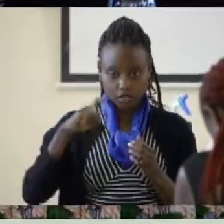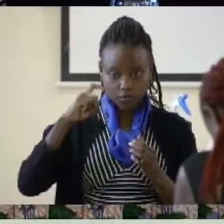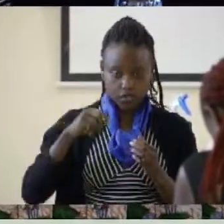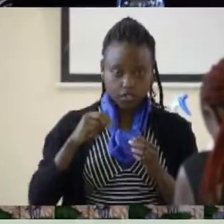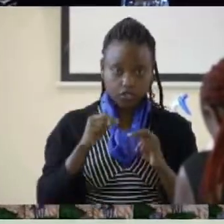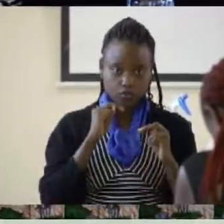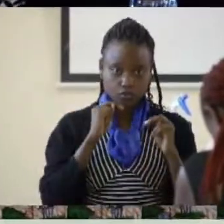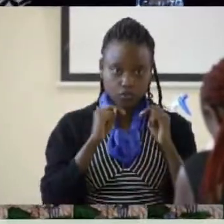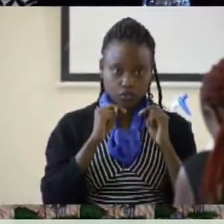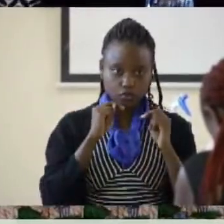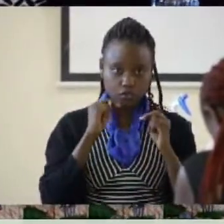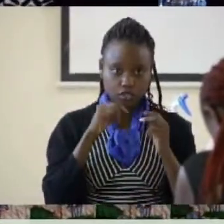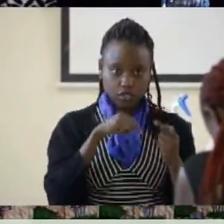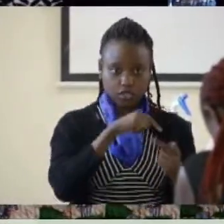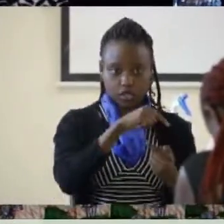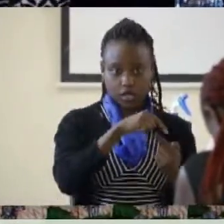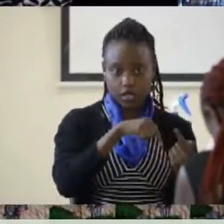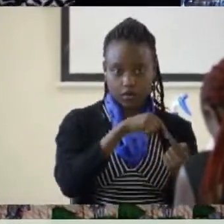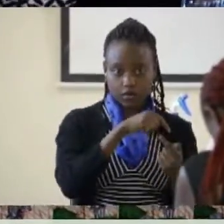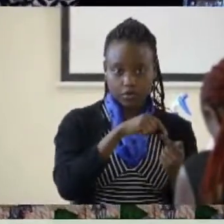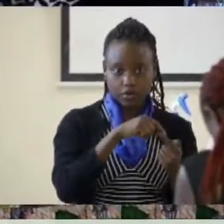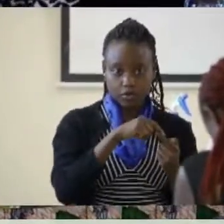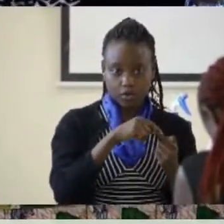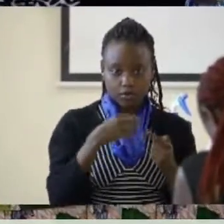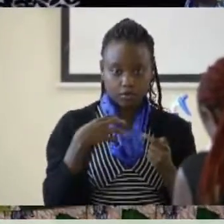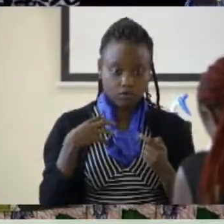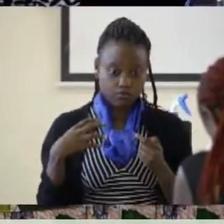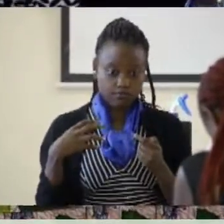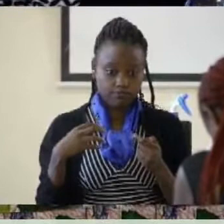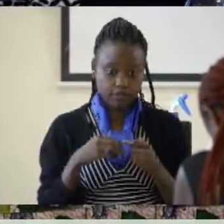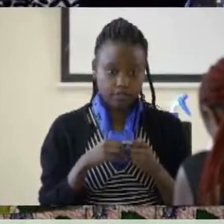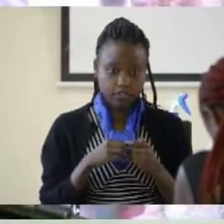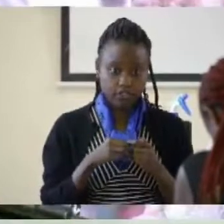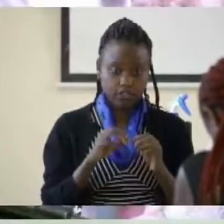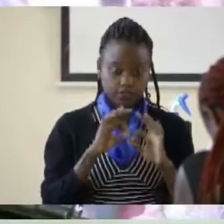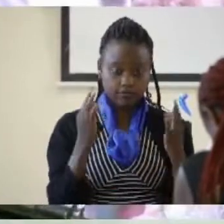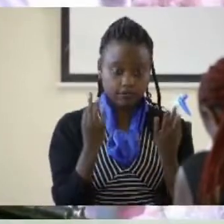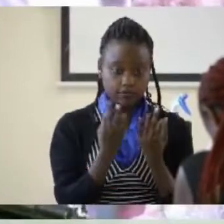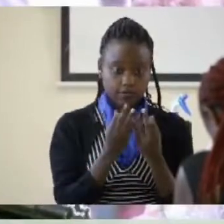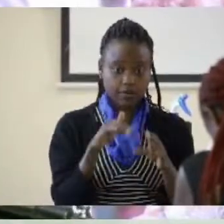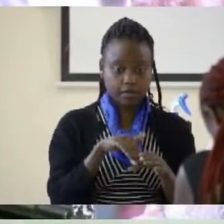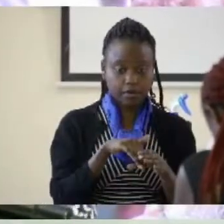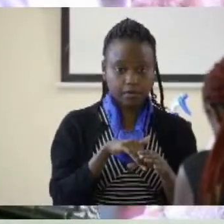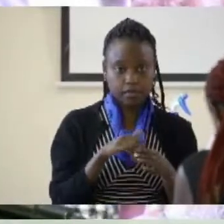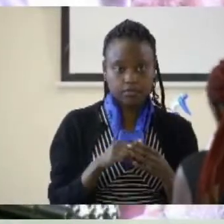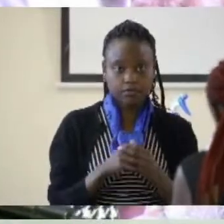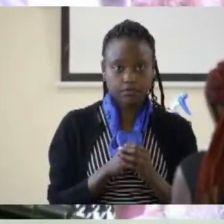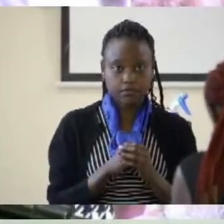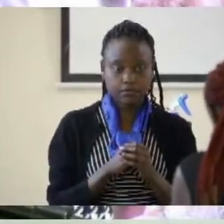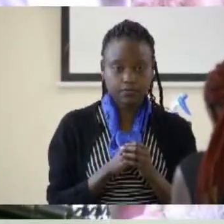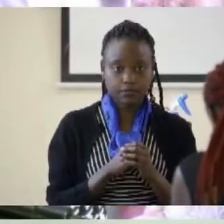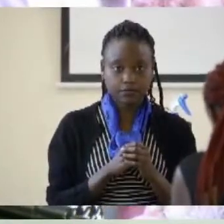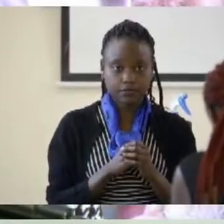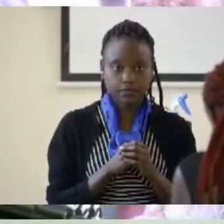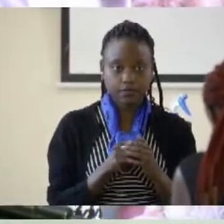around maybe your more wealthy relatives on whether or not you'll seek legal aid. Then,